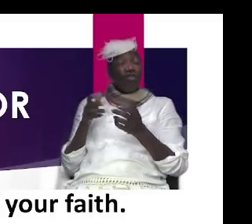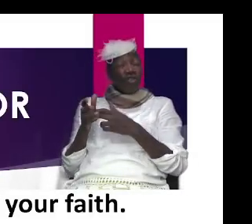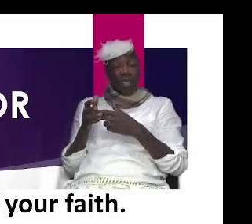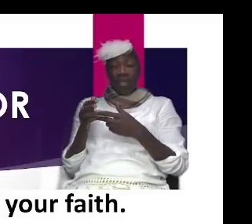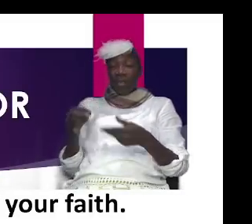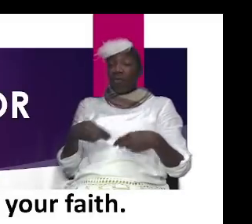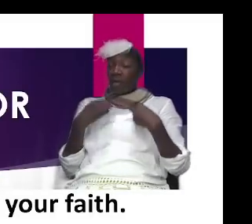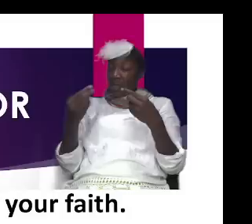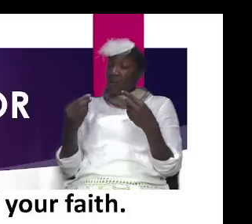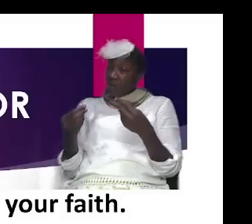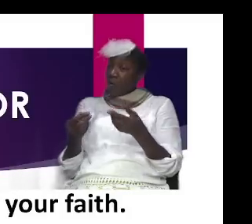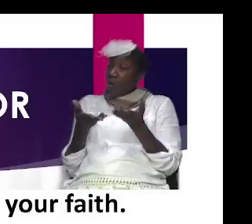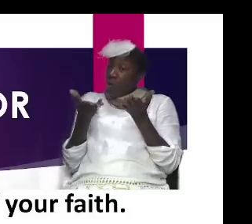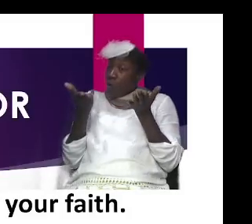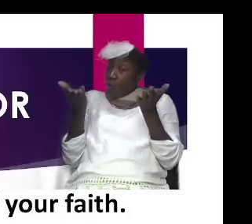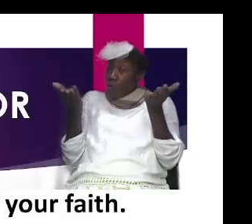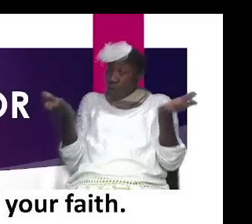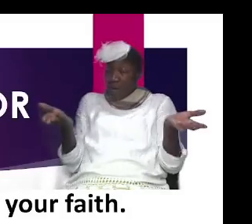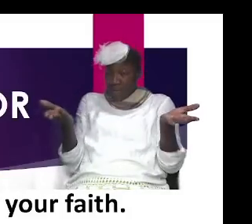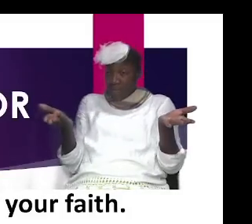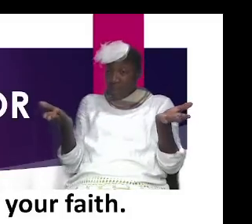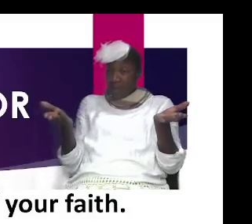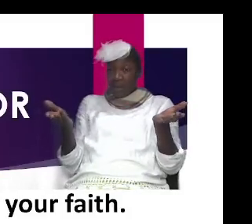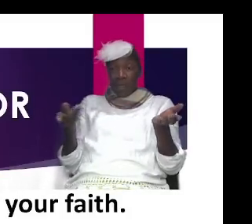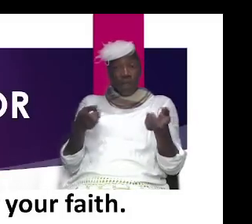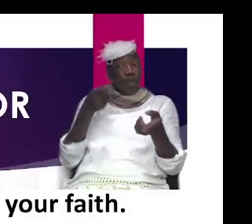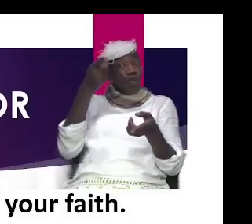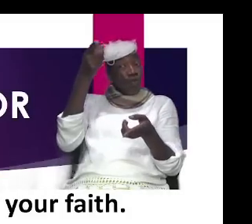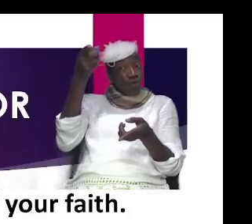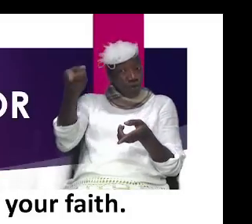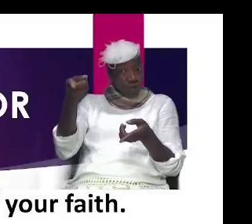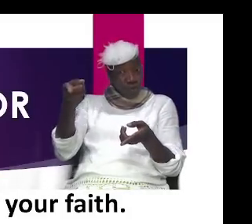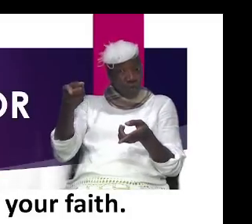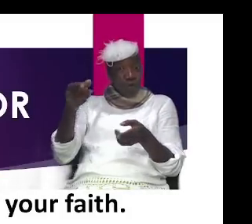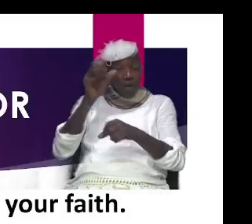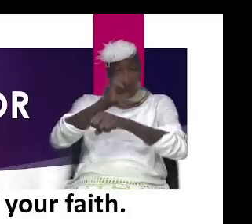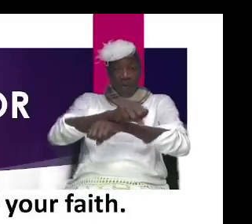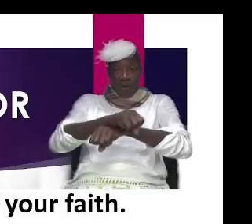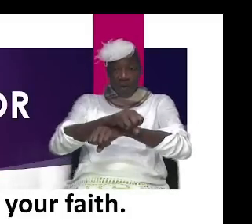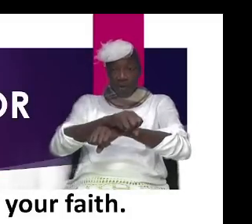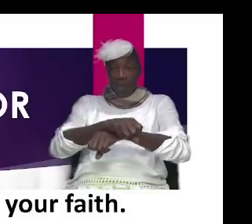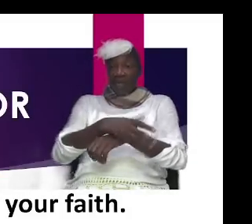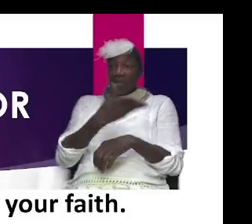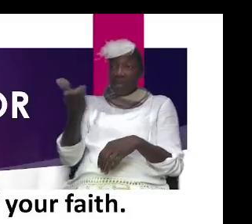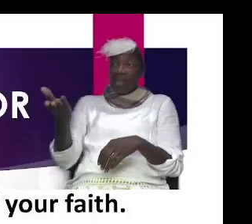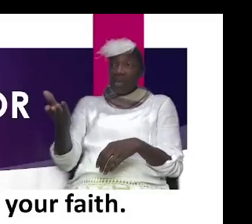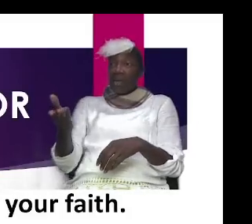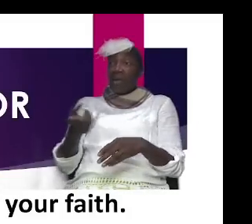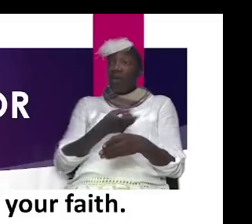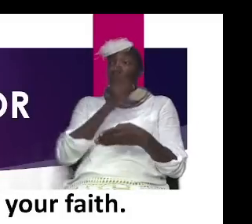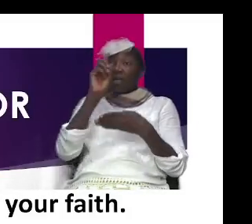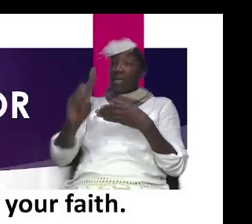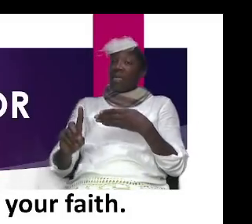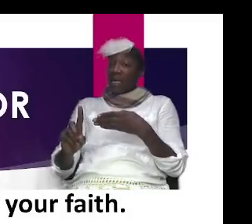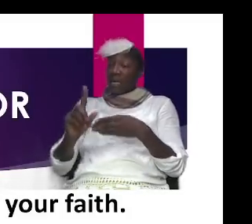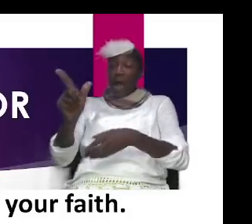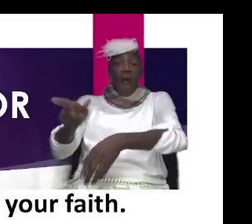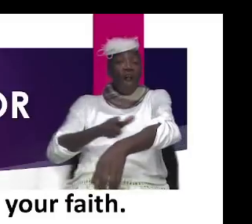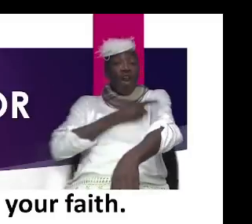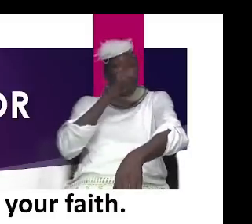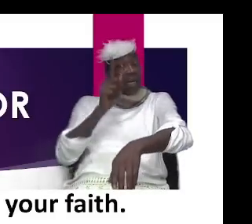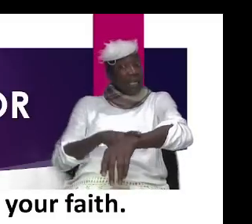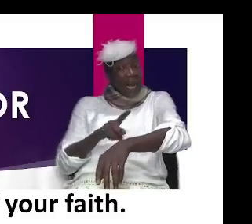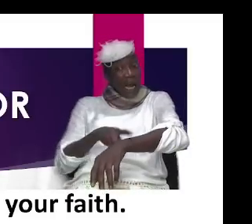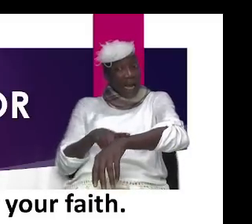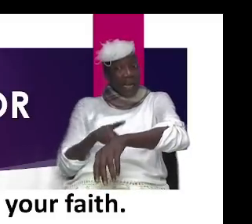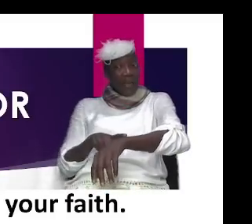you treat with it when at your workplace down there on Marcus Garvey Drive, they did this to you over the years? How did you treat with